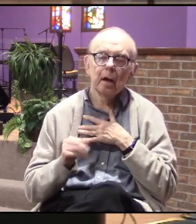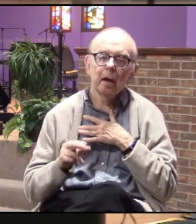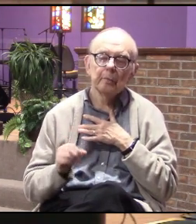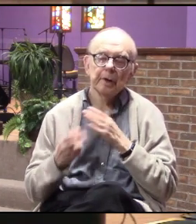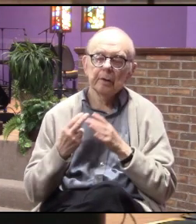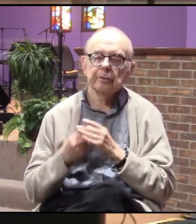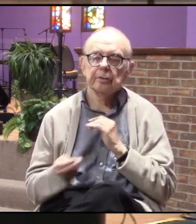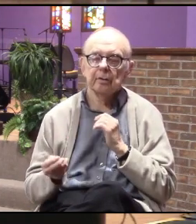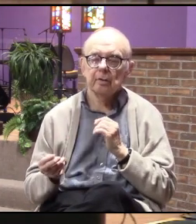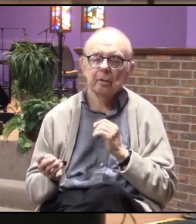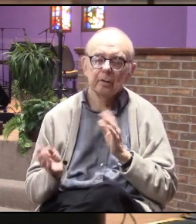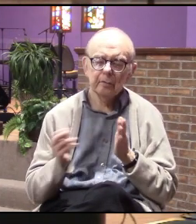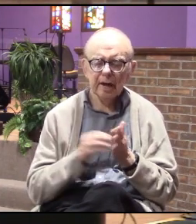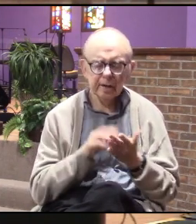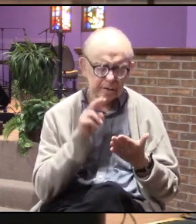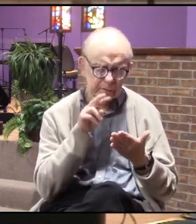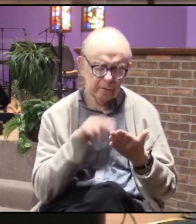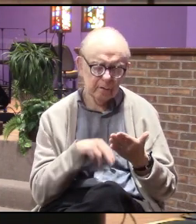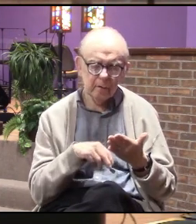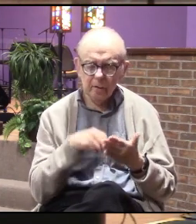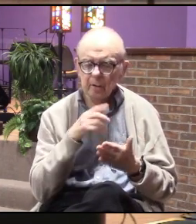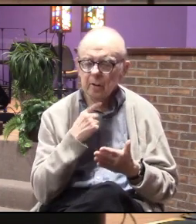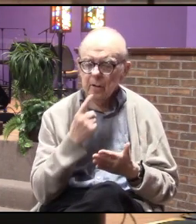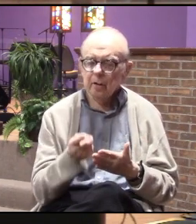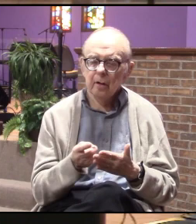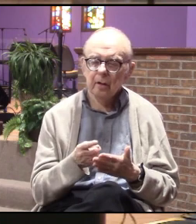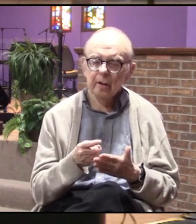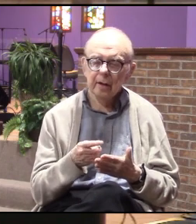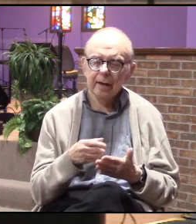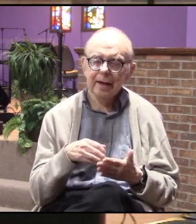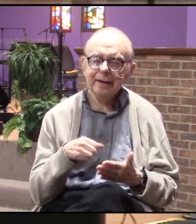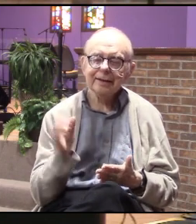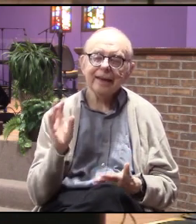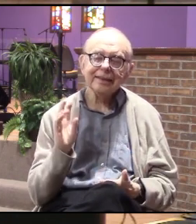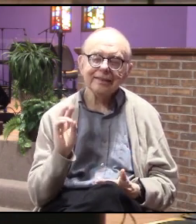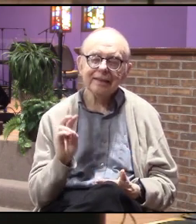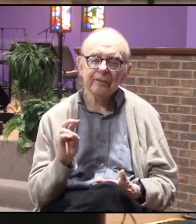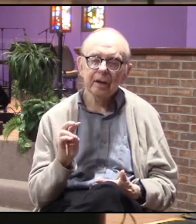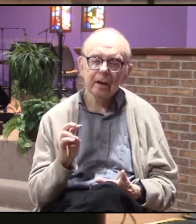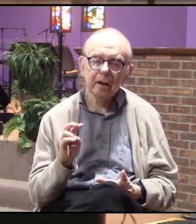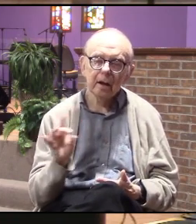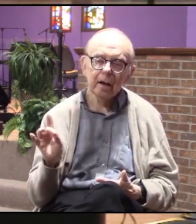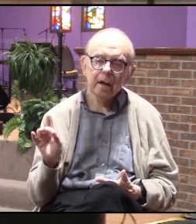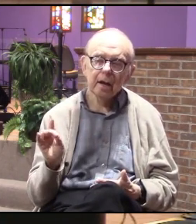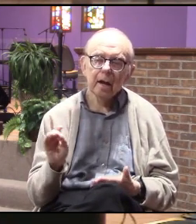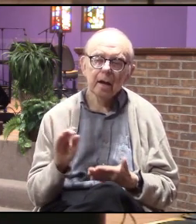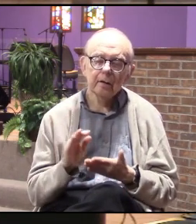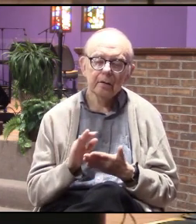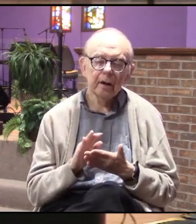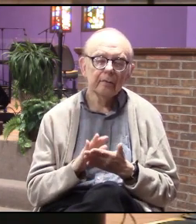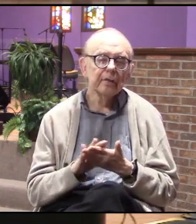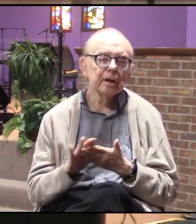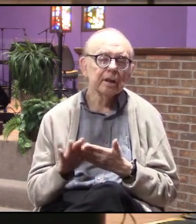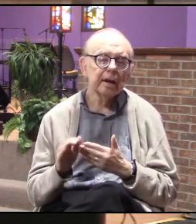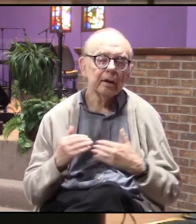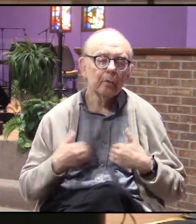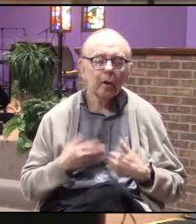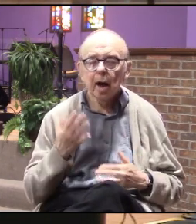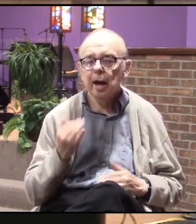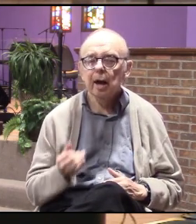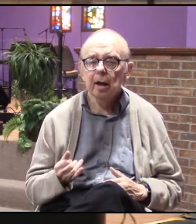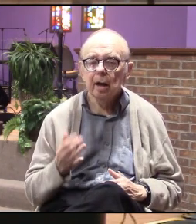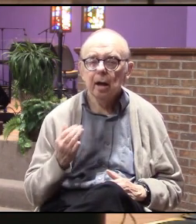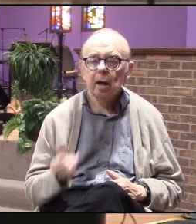two. If you go back and look, God told him to take 7 of the clean animals.